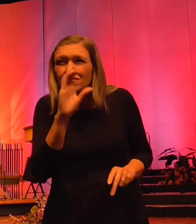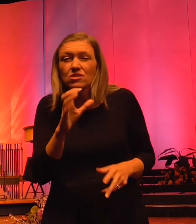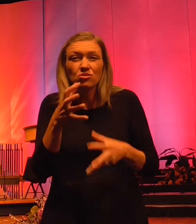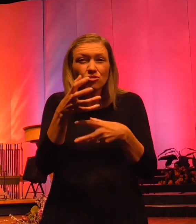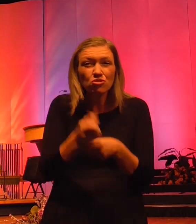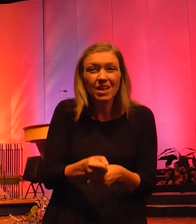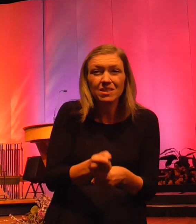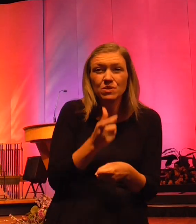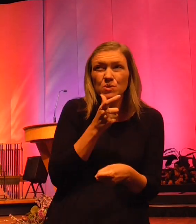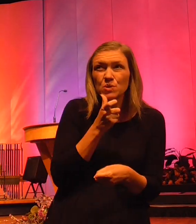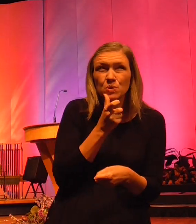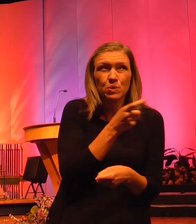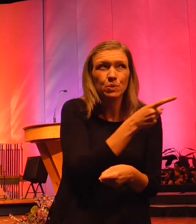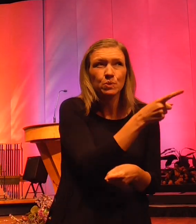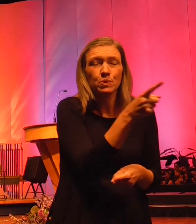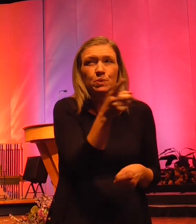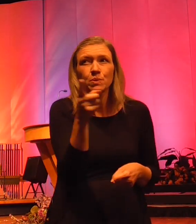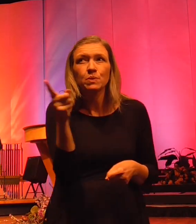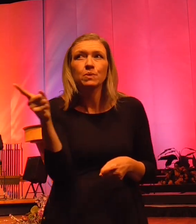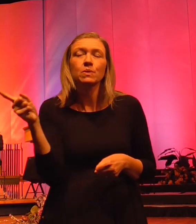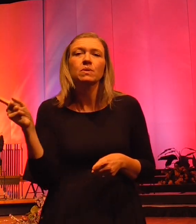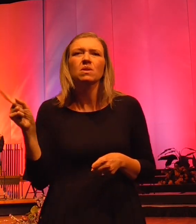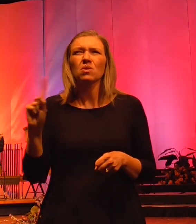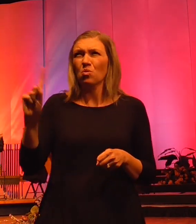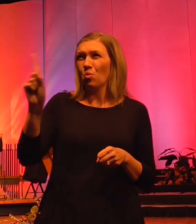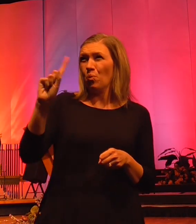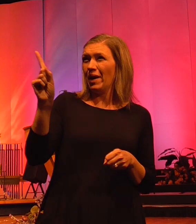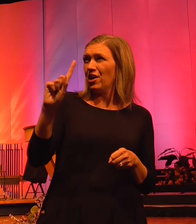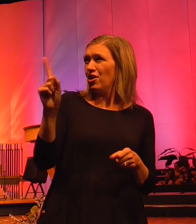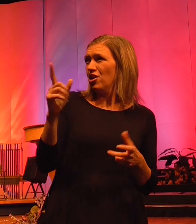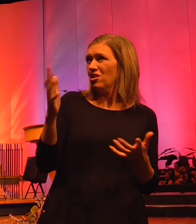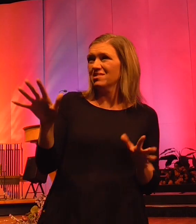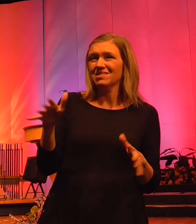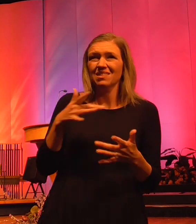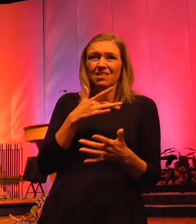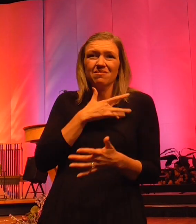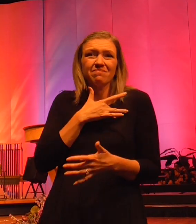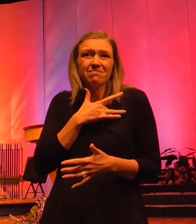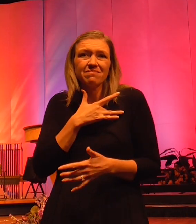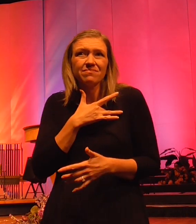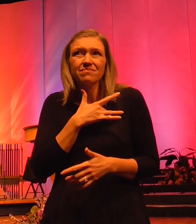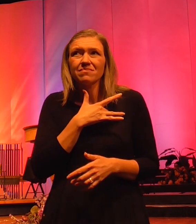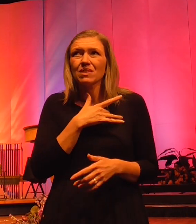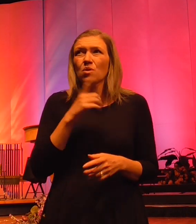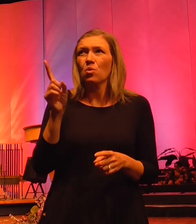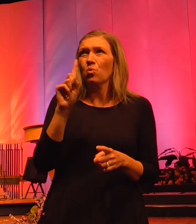the trusted? And where is the